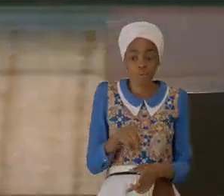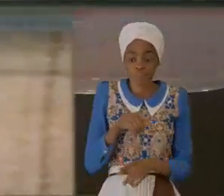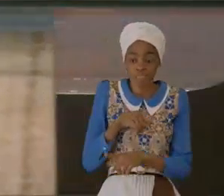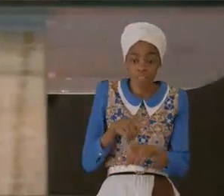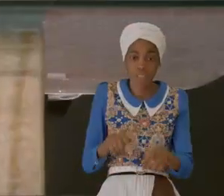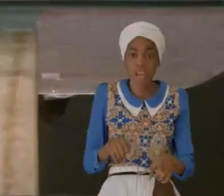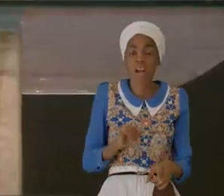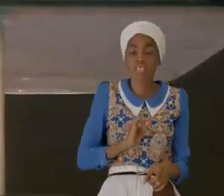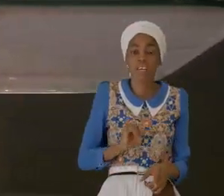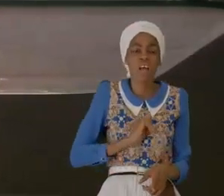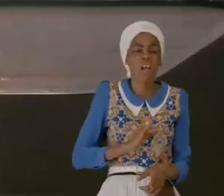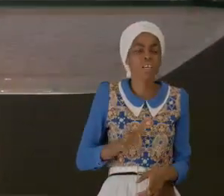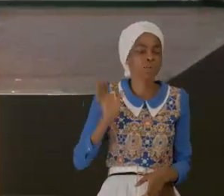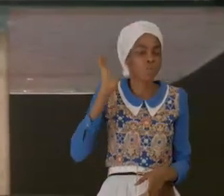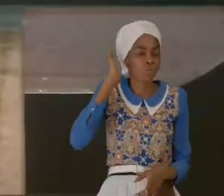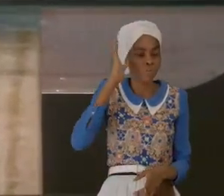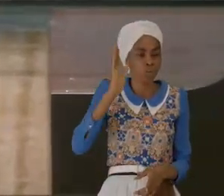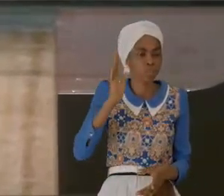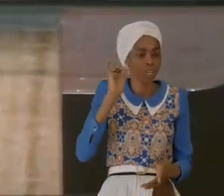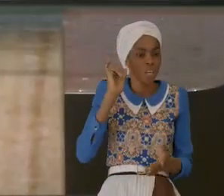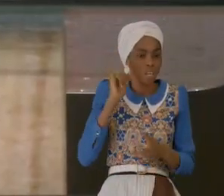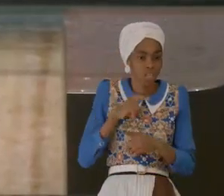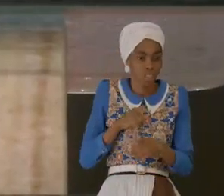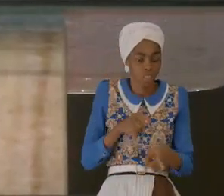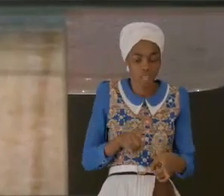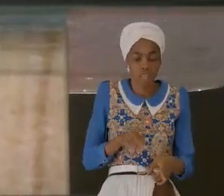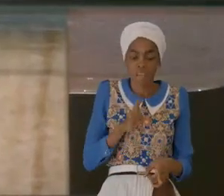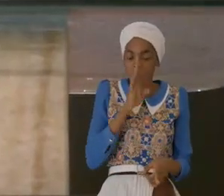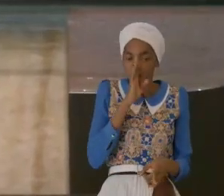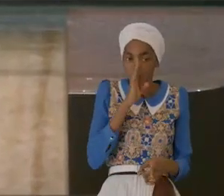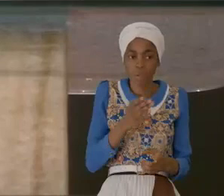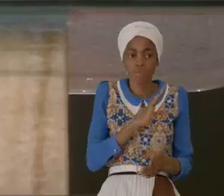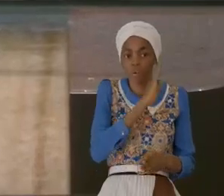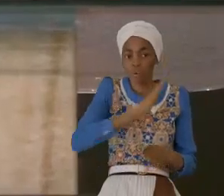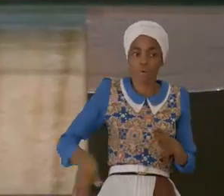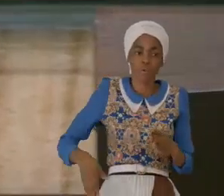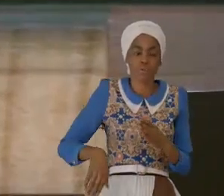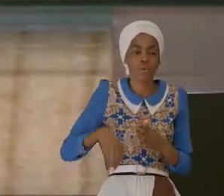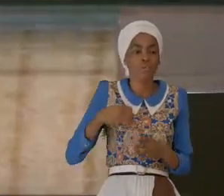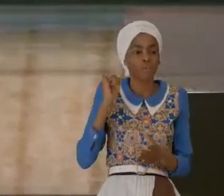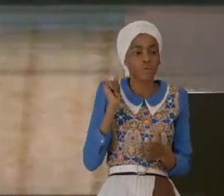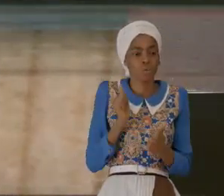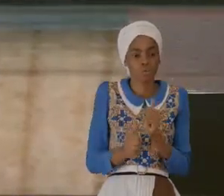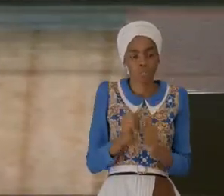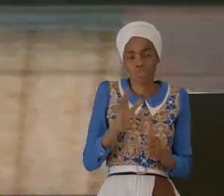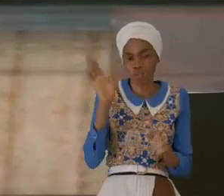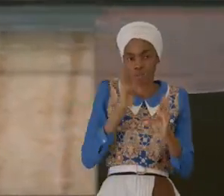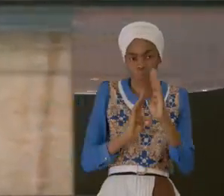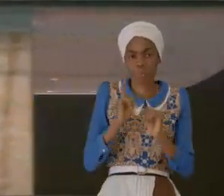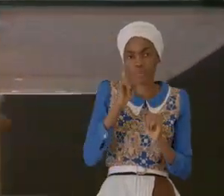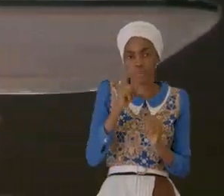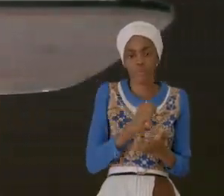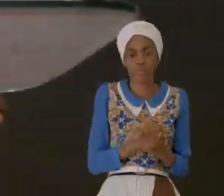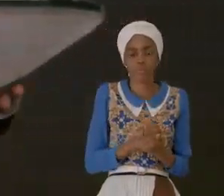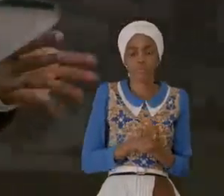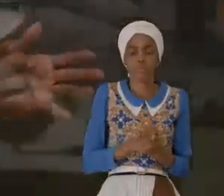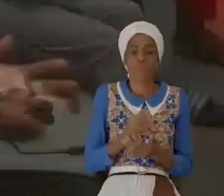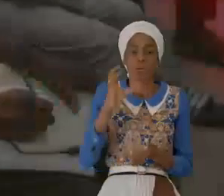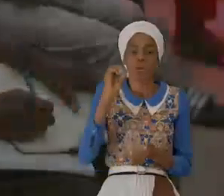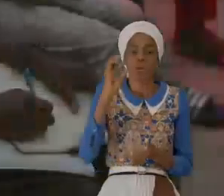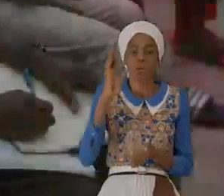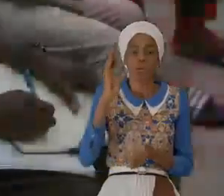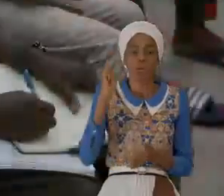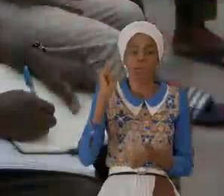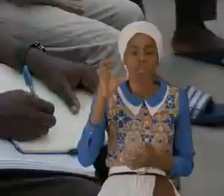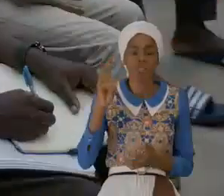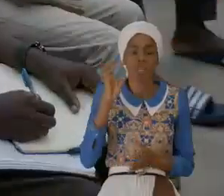they were even cut off that trouble you. Look at chapter 1 of Obadiah. Obadiah